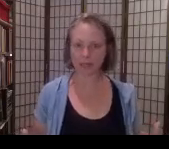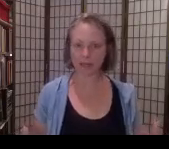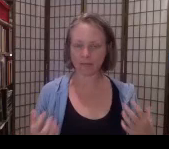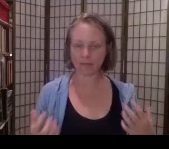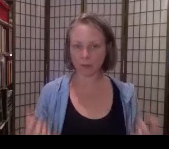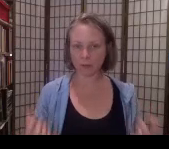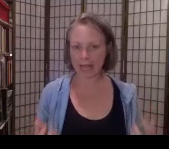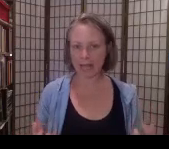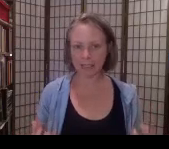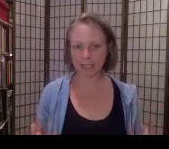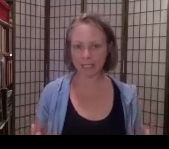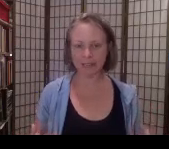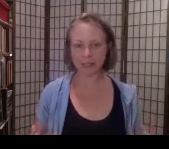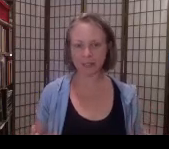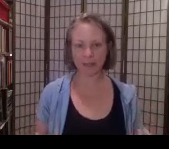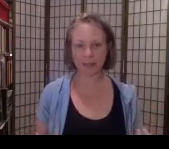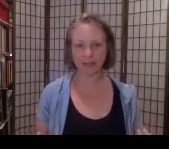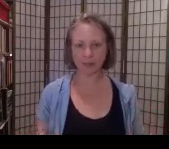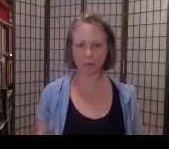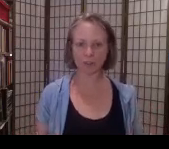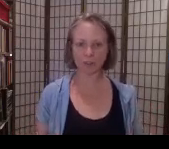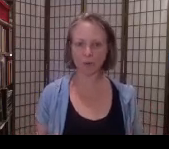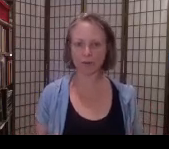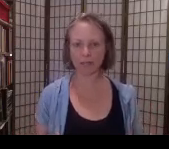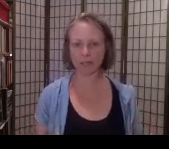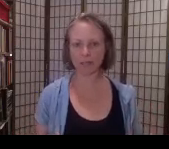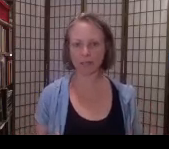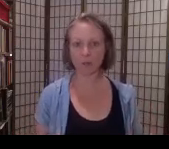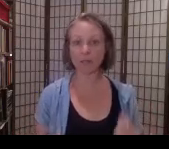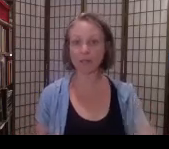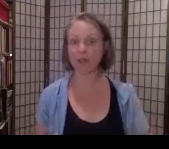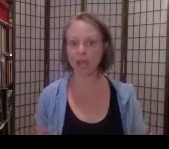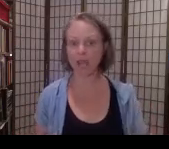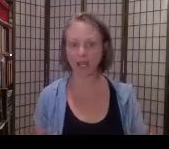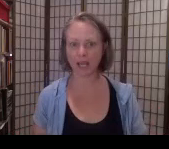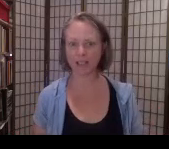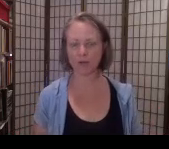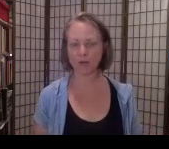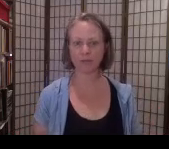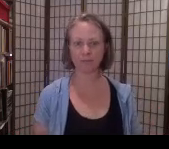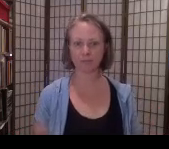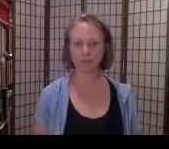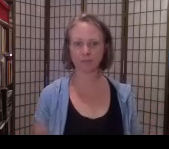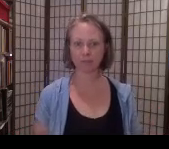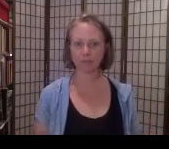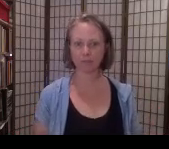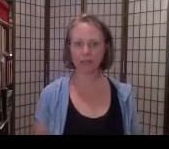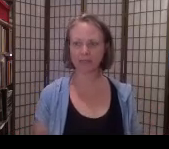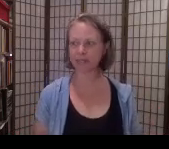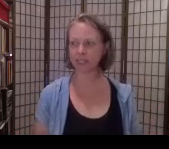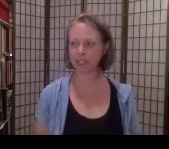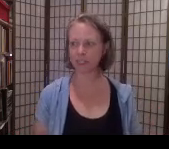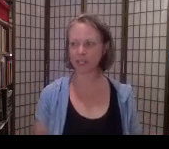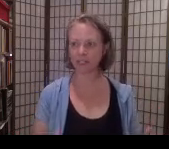coronavirus, like virtual reality is becoming so much more of a real thing, you know, where is this